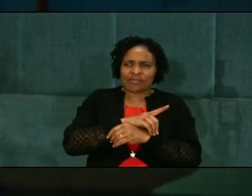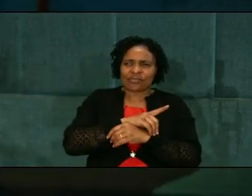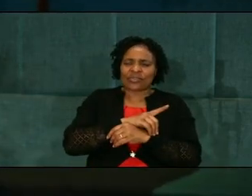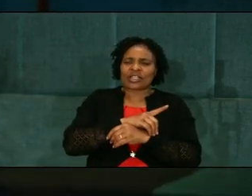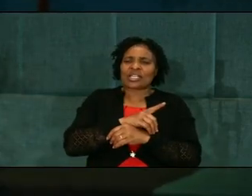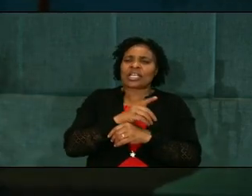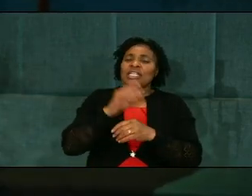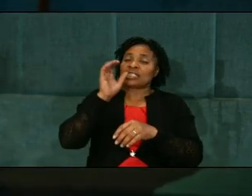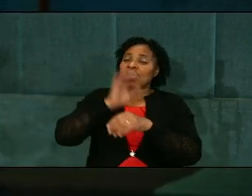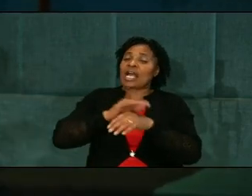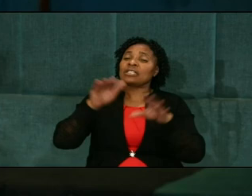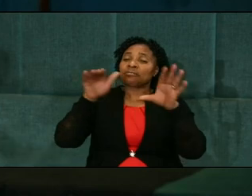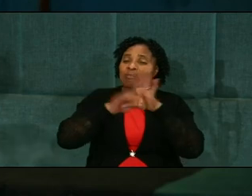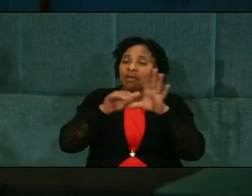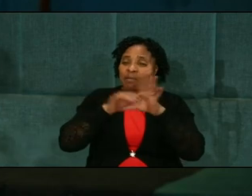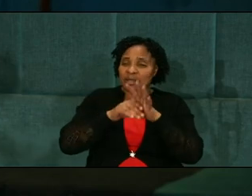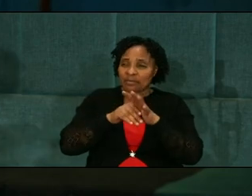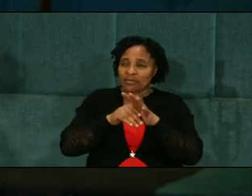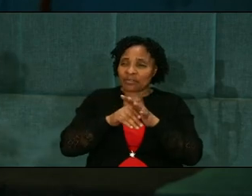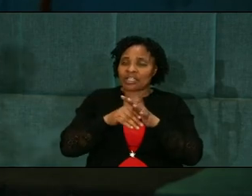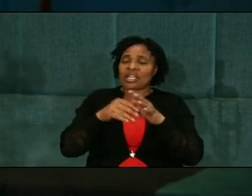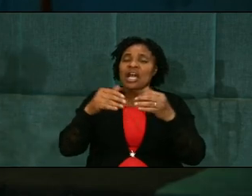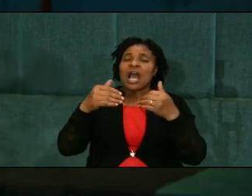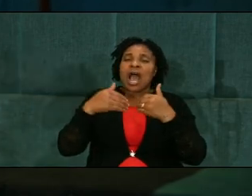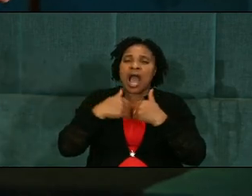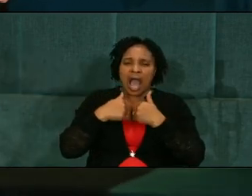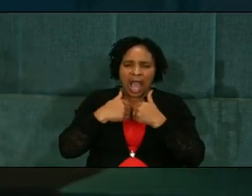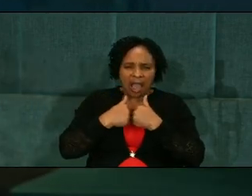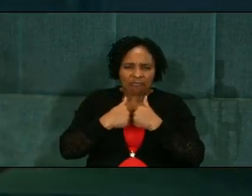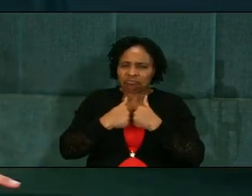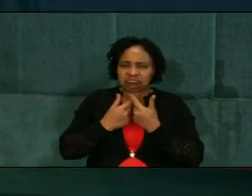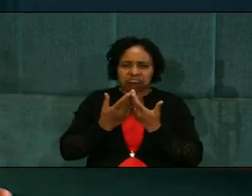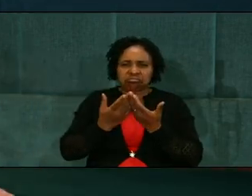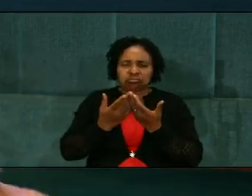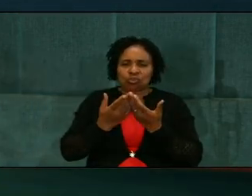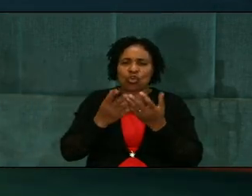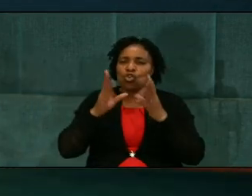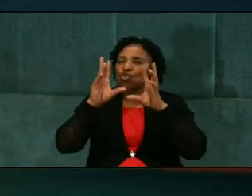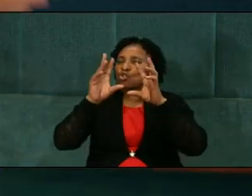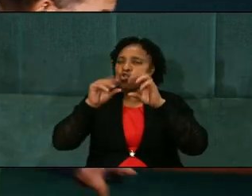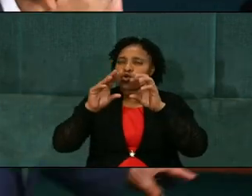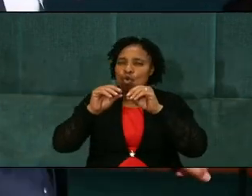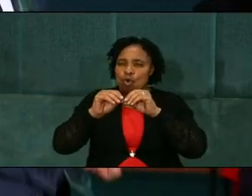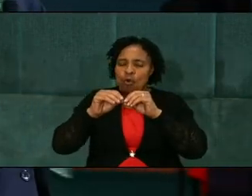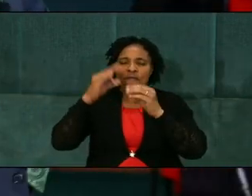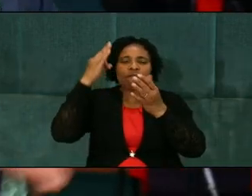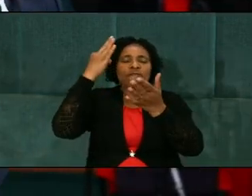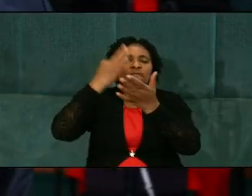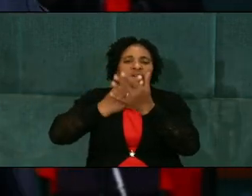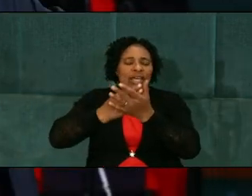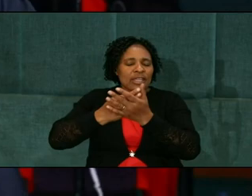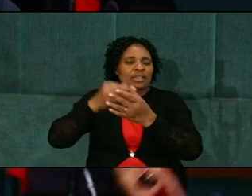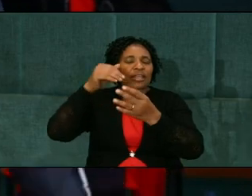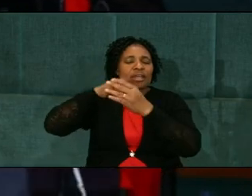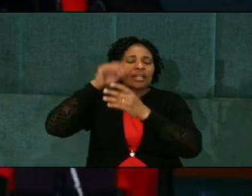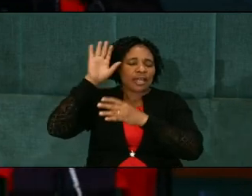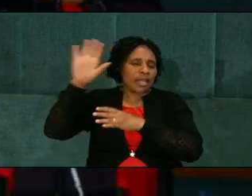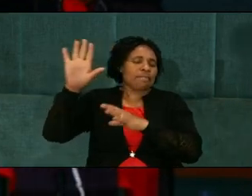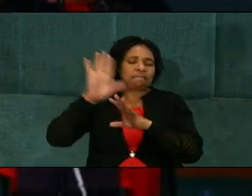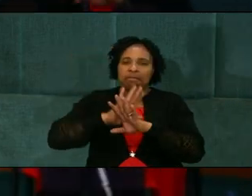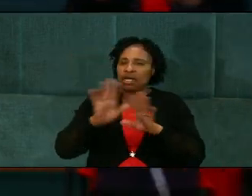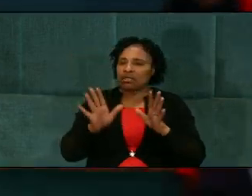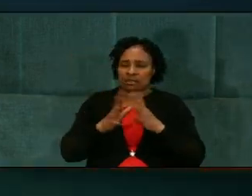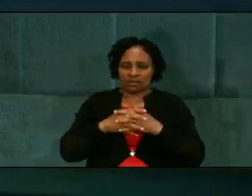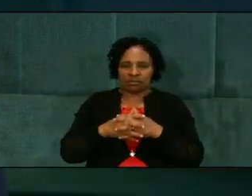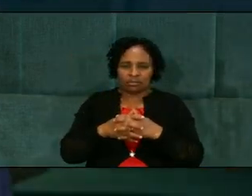of church members will have absolutely no faith in him.